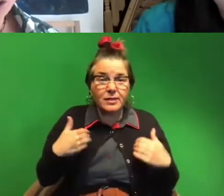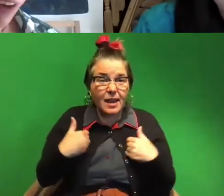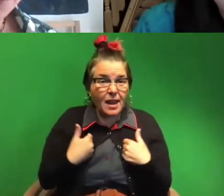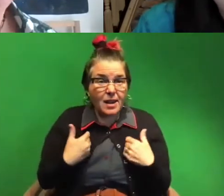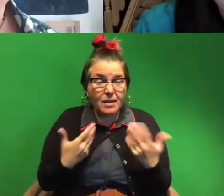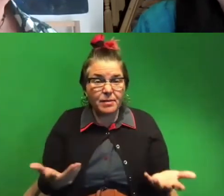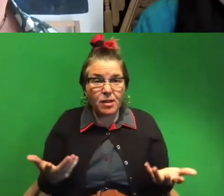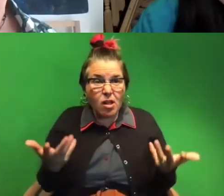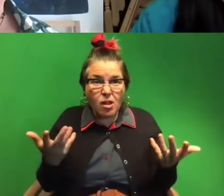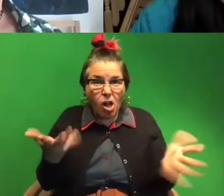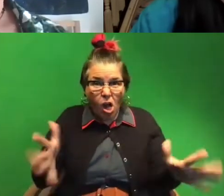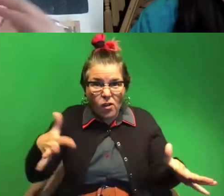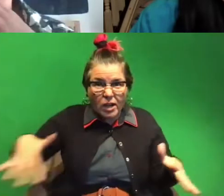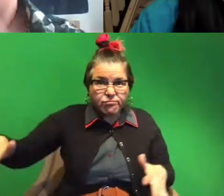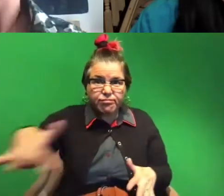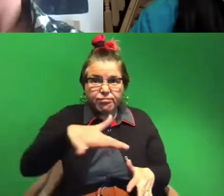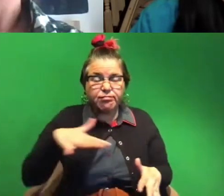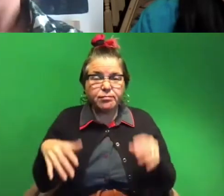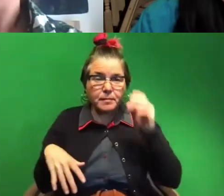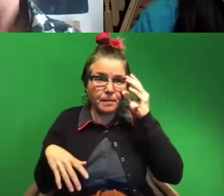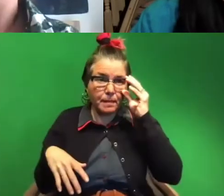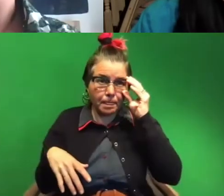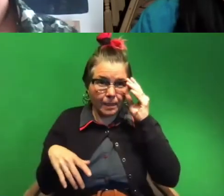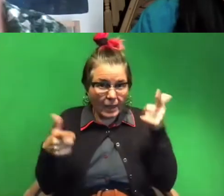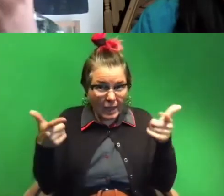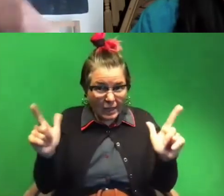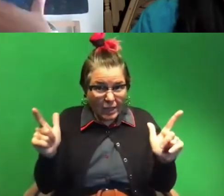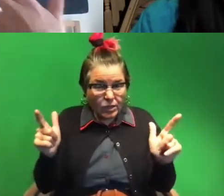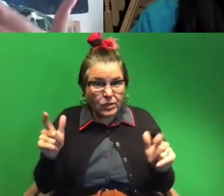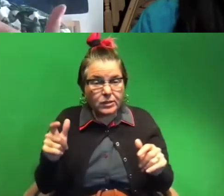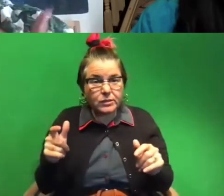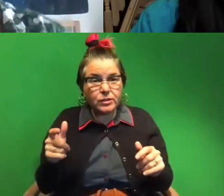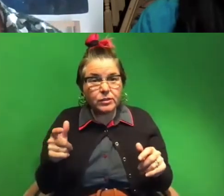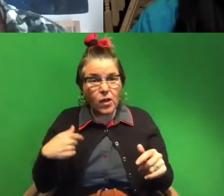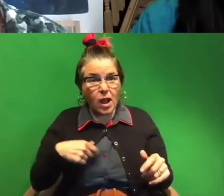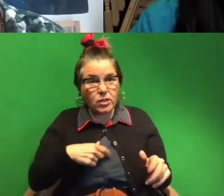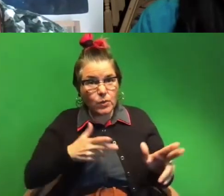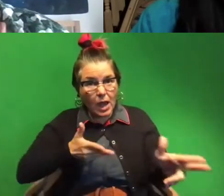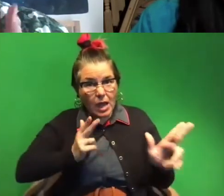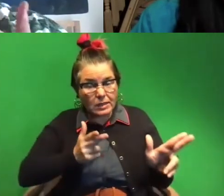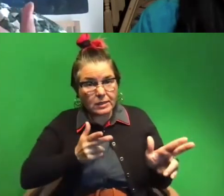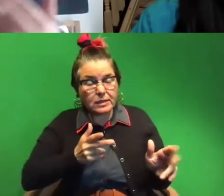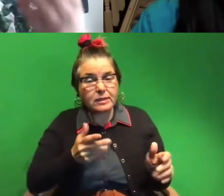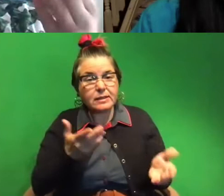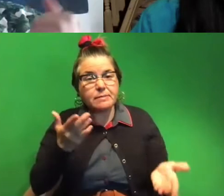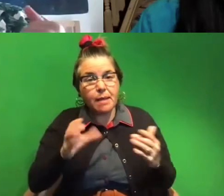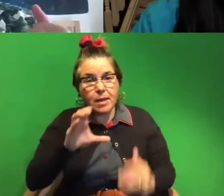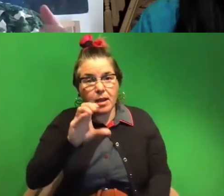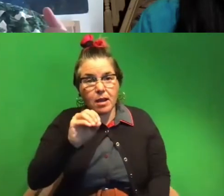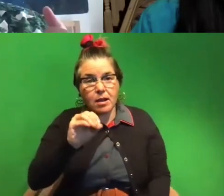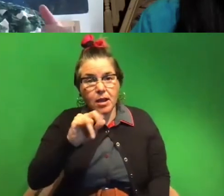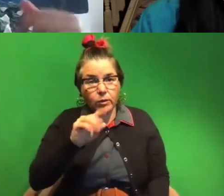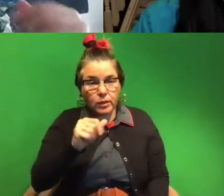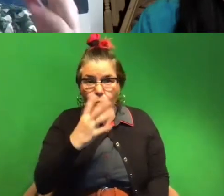are around right now. Is it legal for us to hunt maybe a coyote wolf